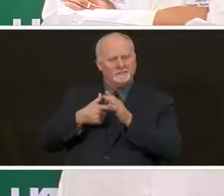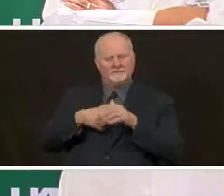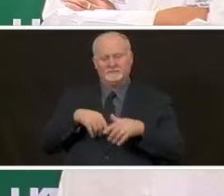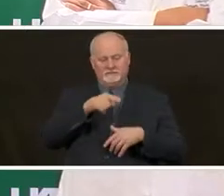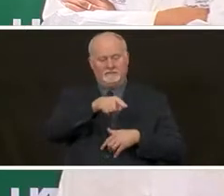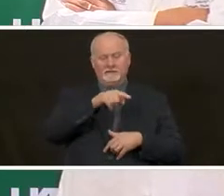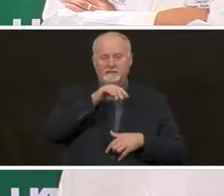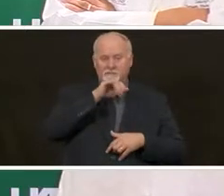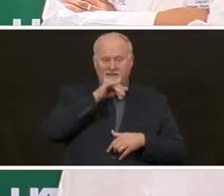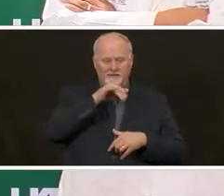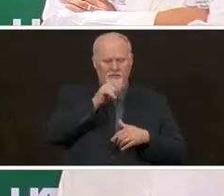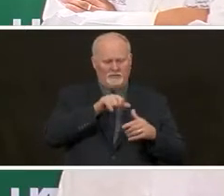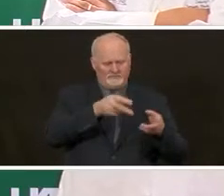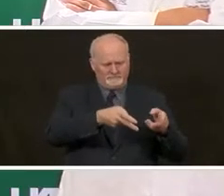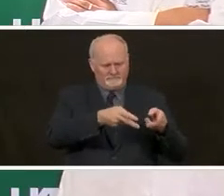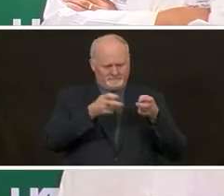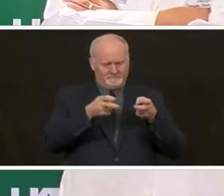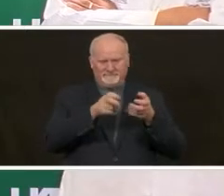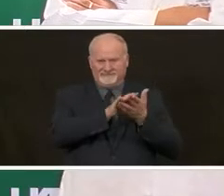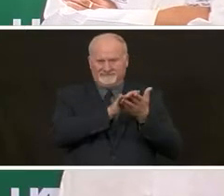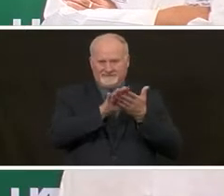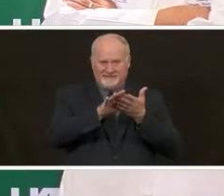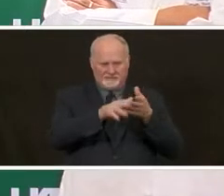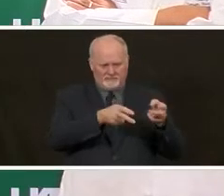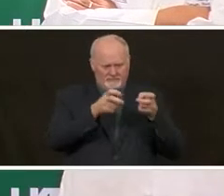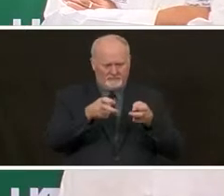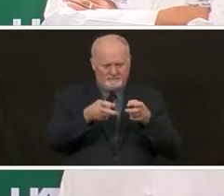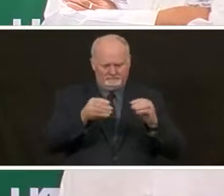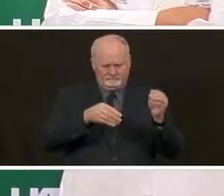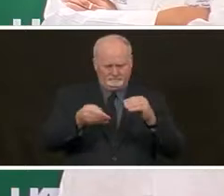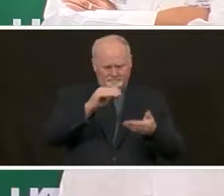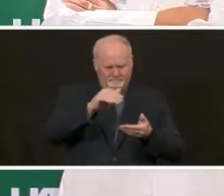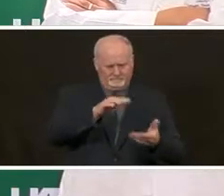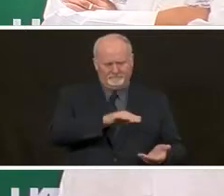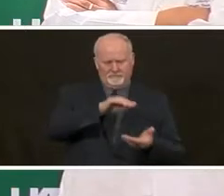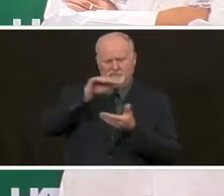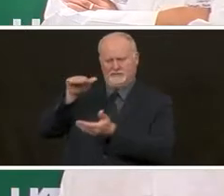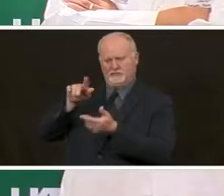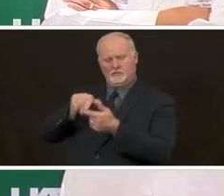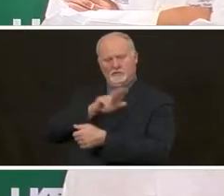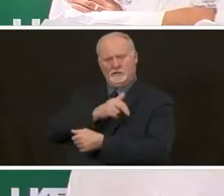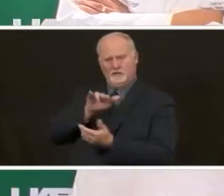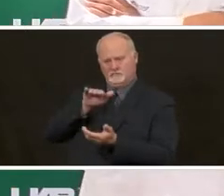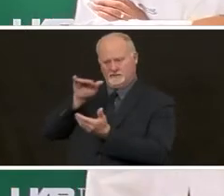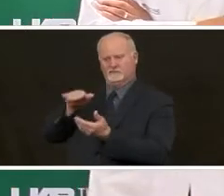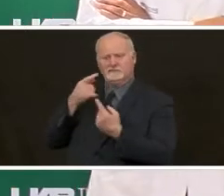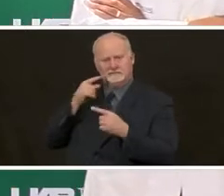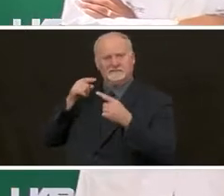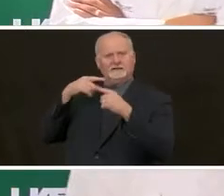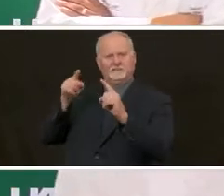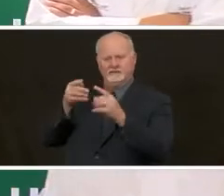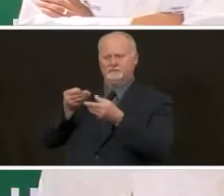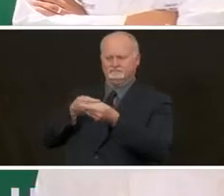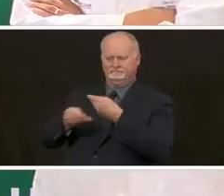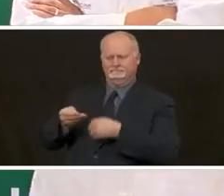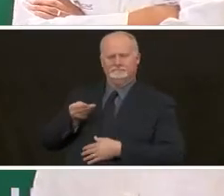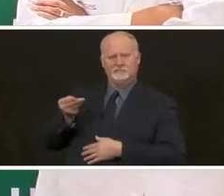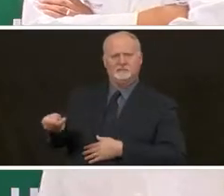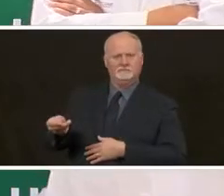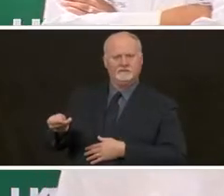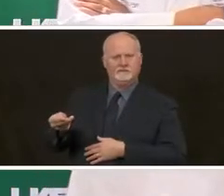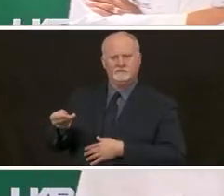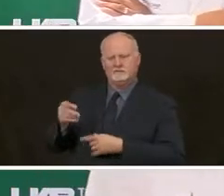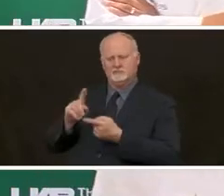could be harvested in a sterile fashion, packaged, transported to a hospital, and successfully transplanted into a